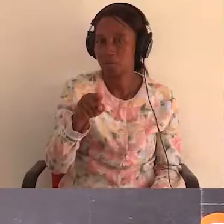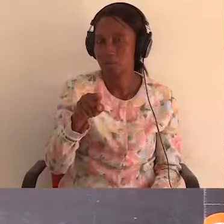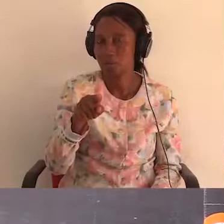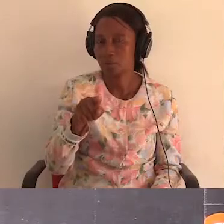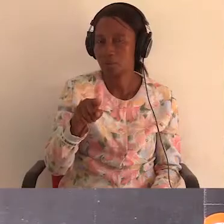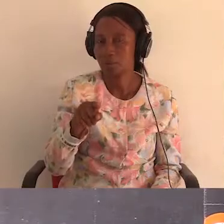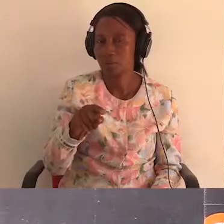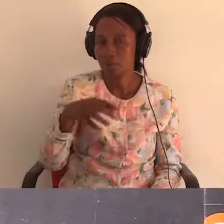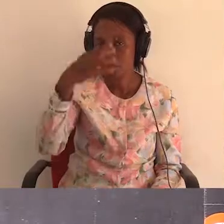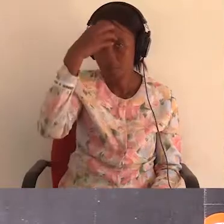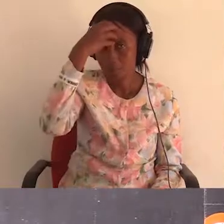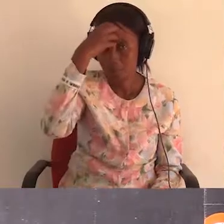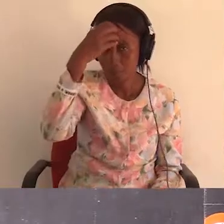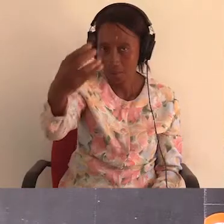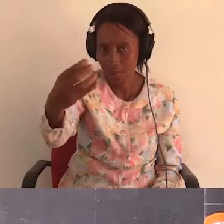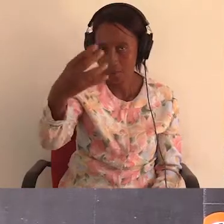This is goat.